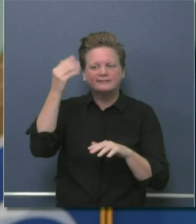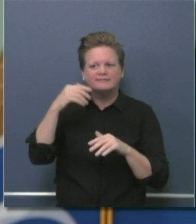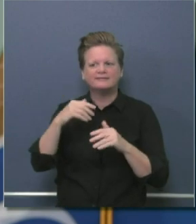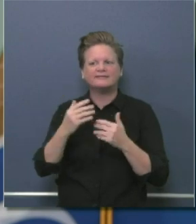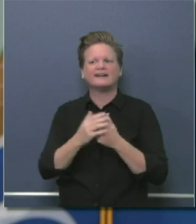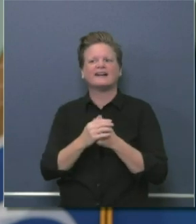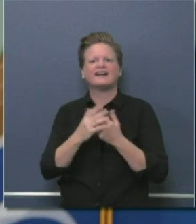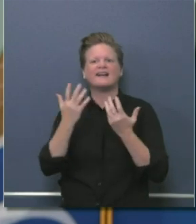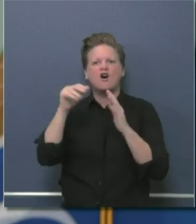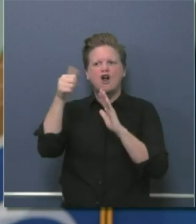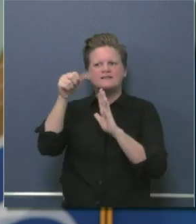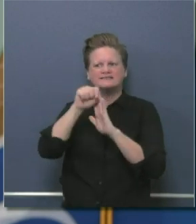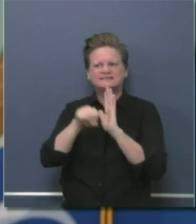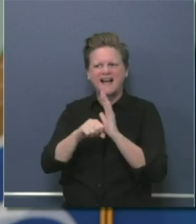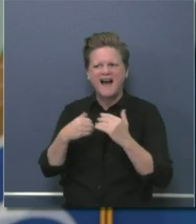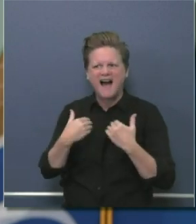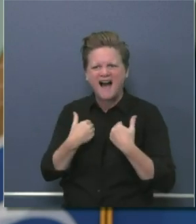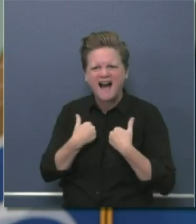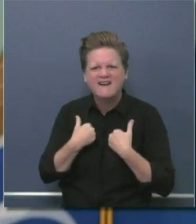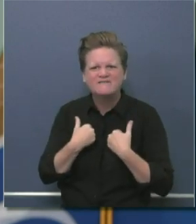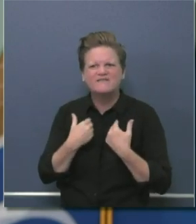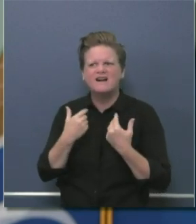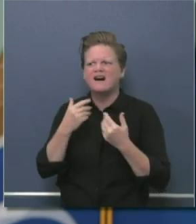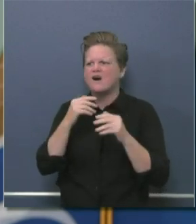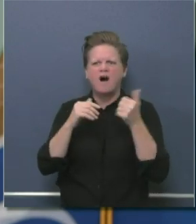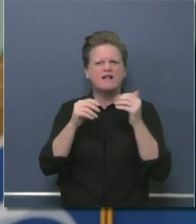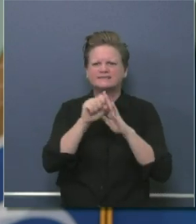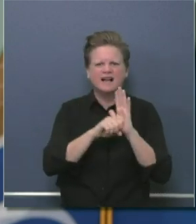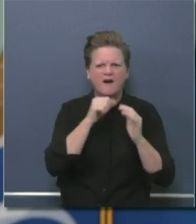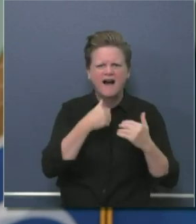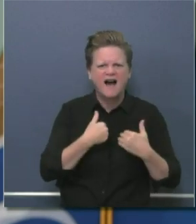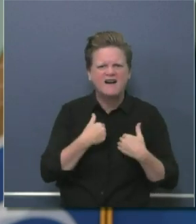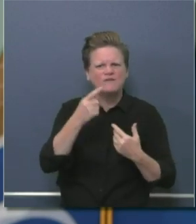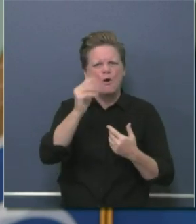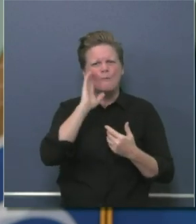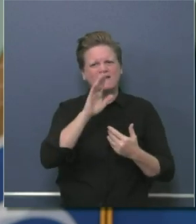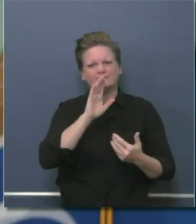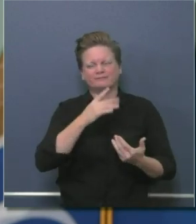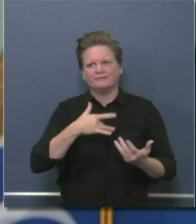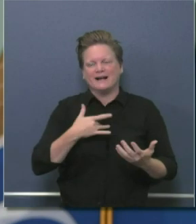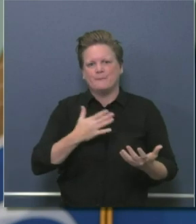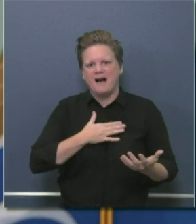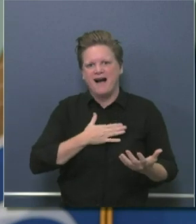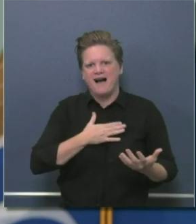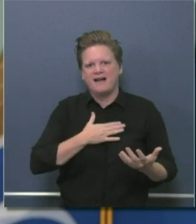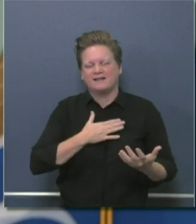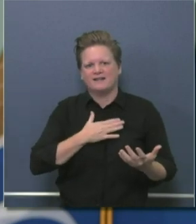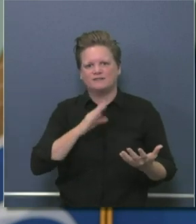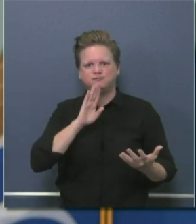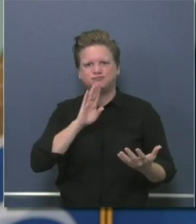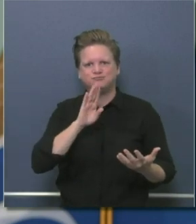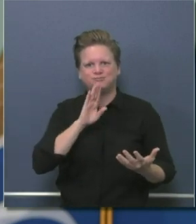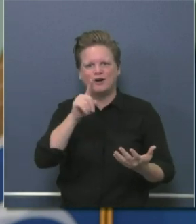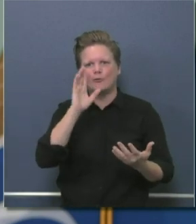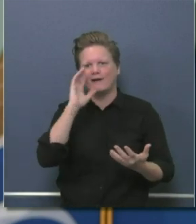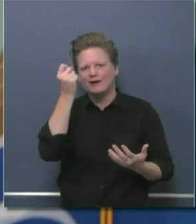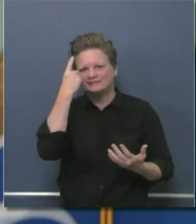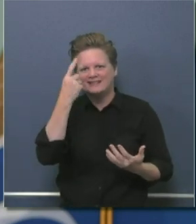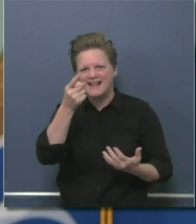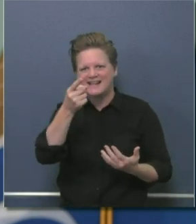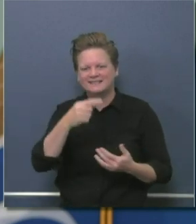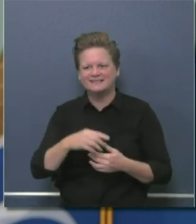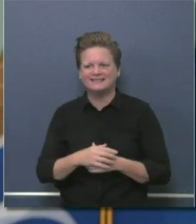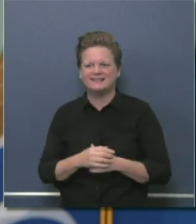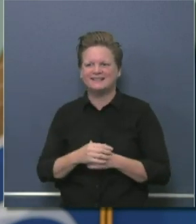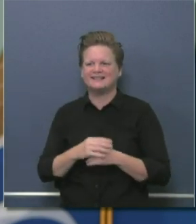feel my frustration of why I really wish we could have put those out weeks ago. But again, we're in a dynamic environment. You've been